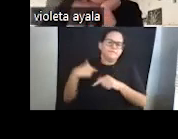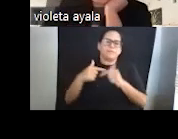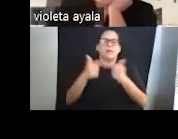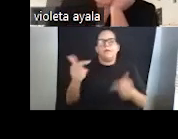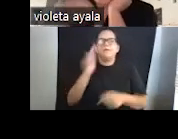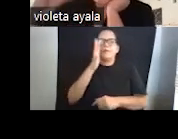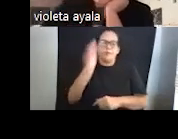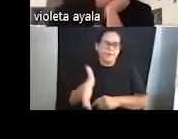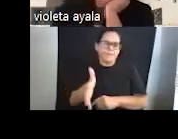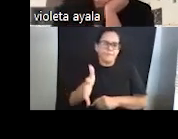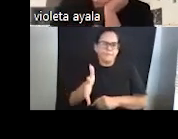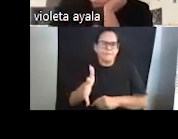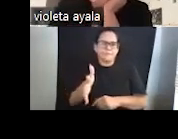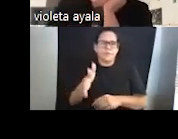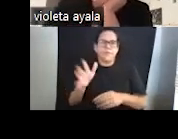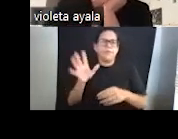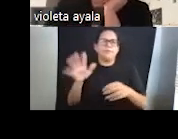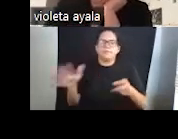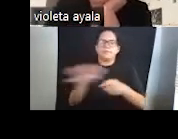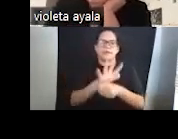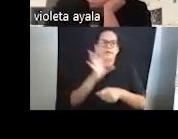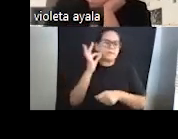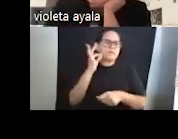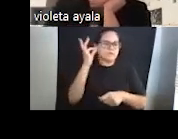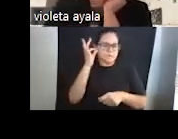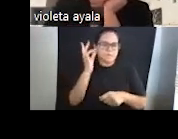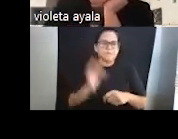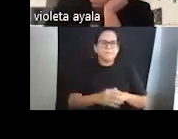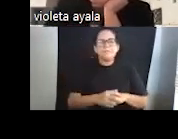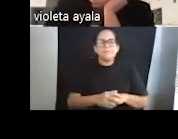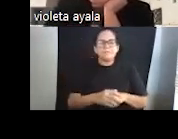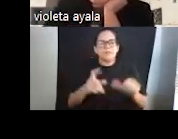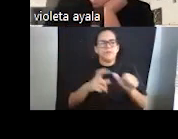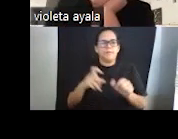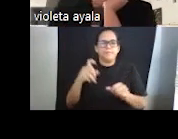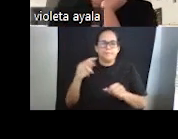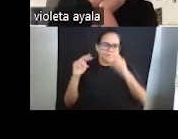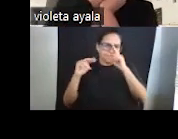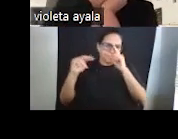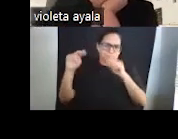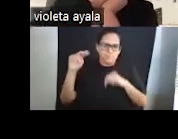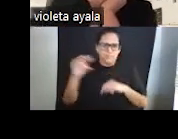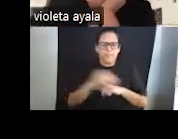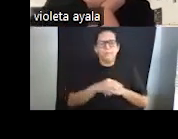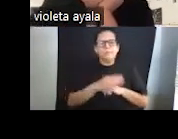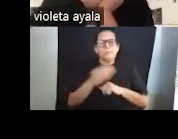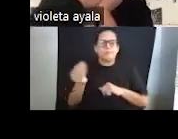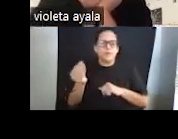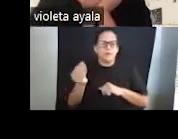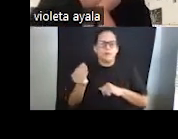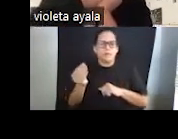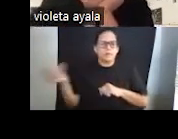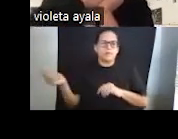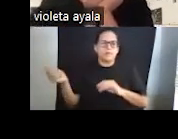great-grandmother was entirely Native America, Native American from the North, and she went